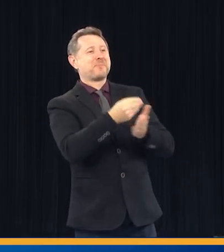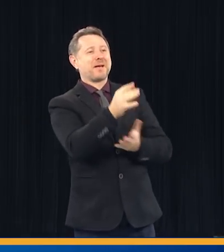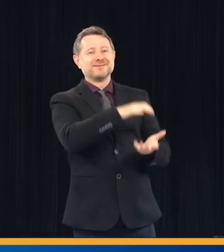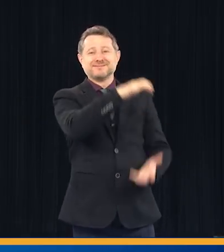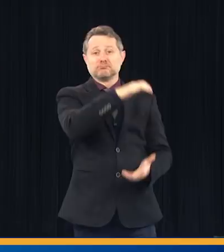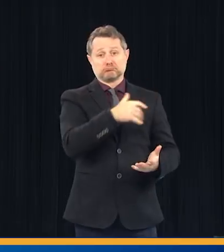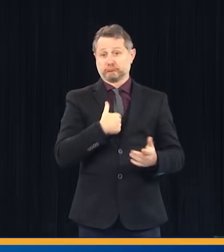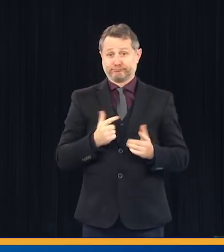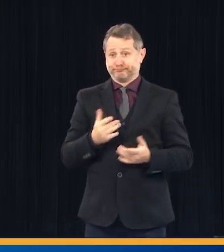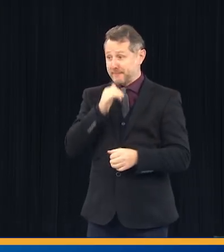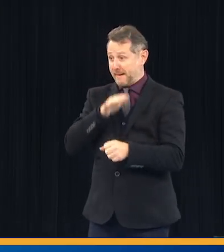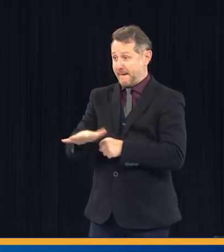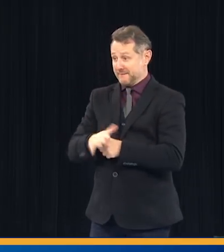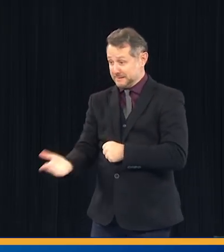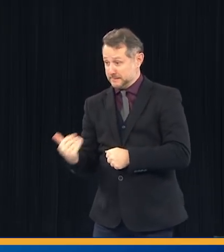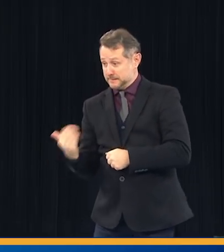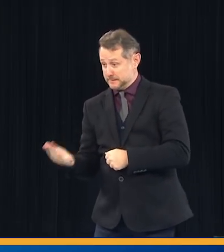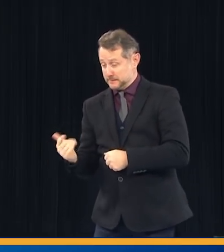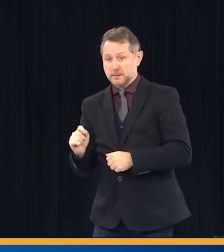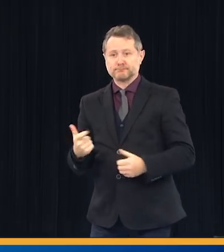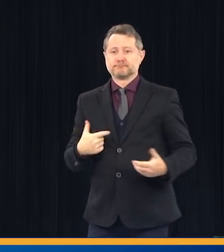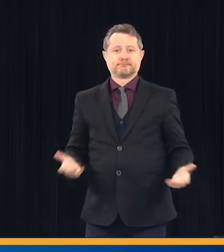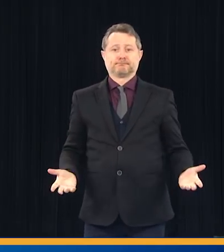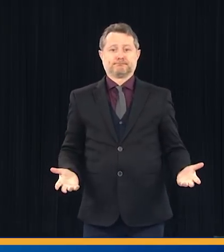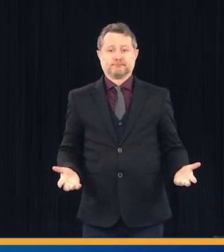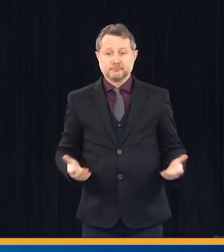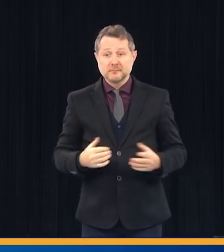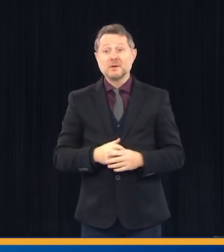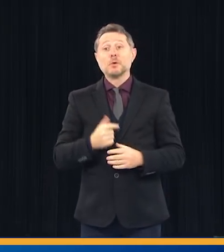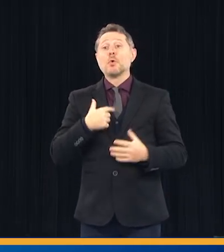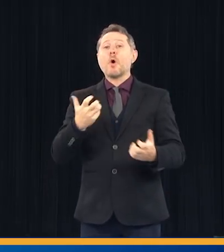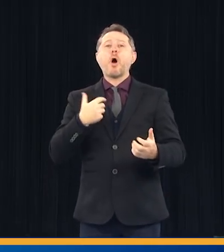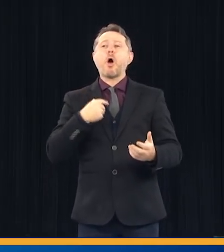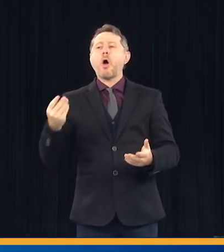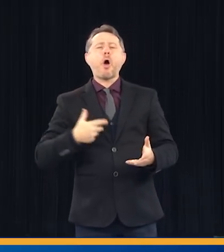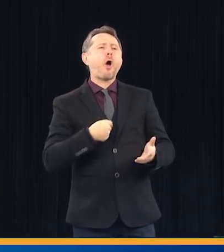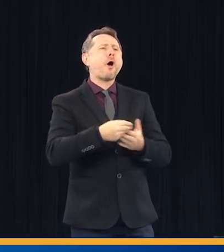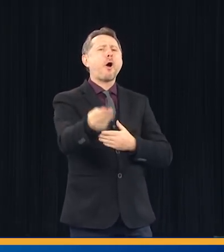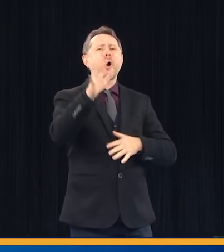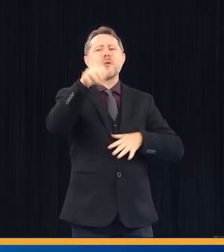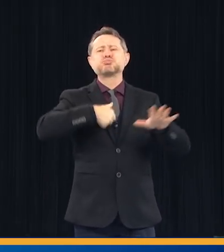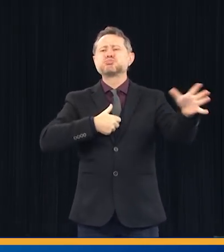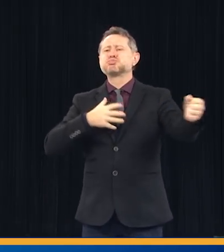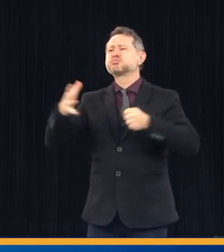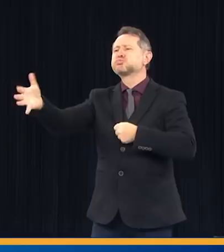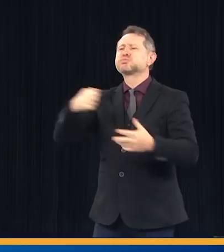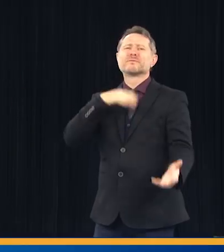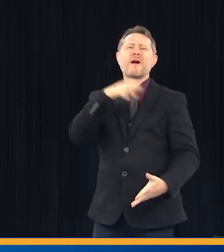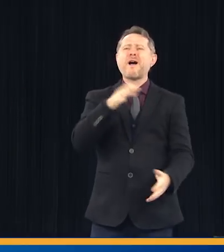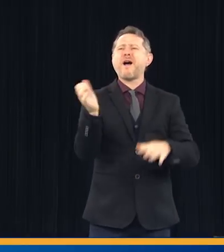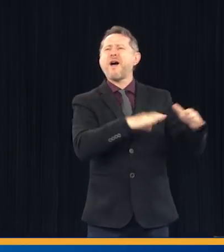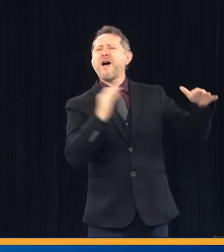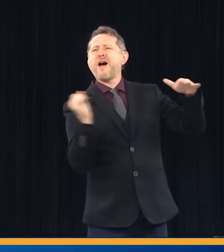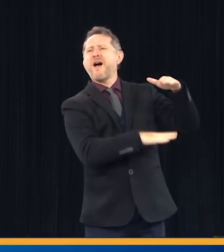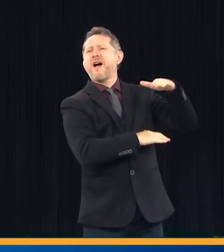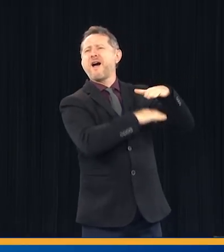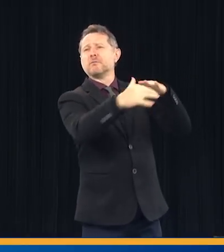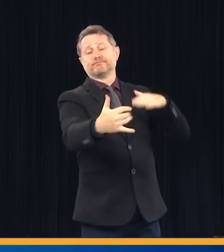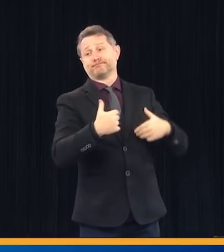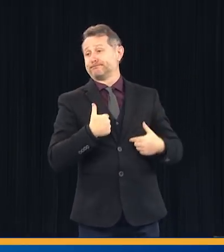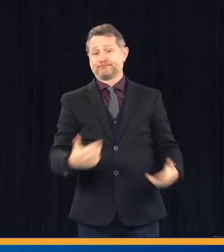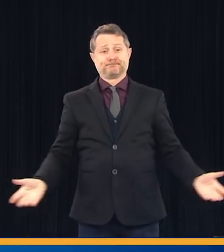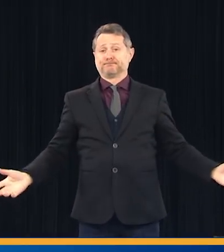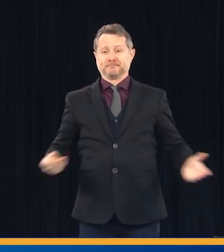ventilators than we need to buy on a very parochial basis. I don't want to pay for them.